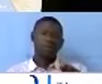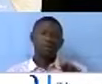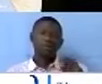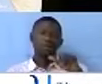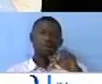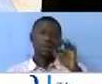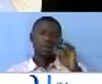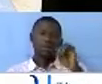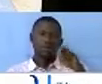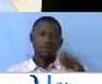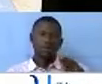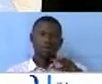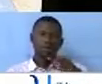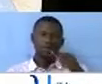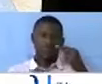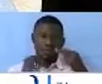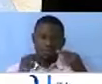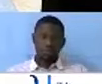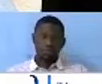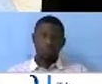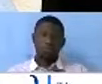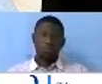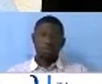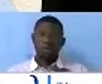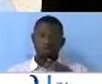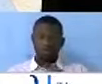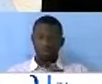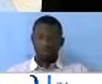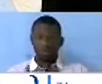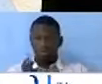record what his response was. What's your